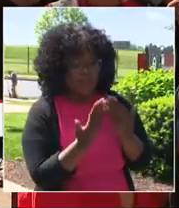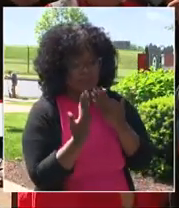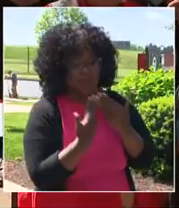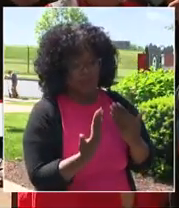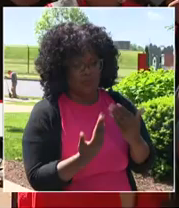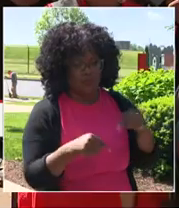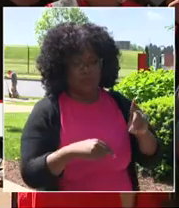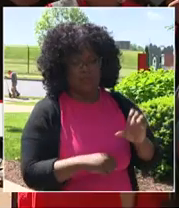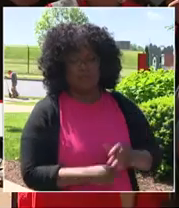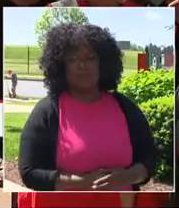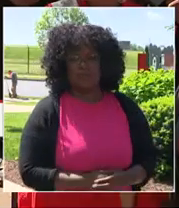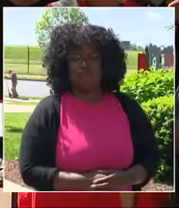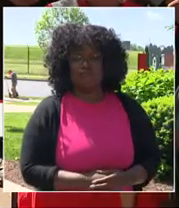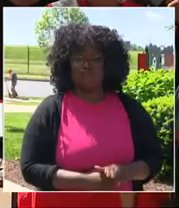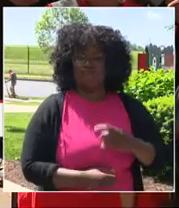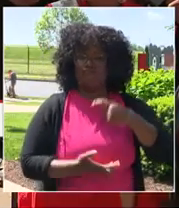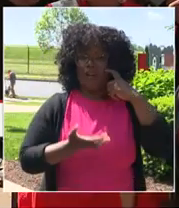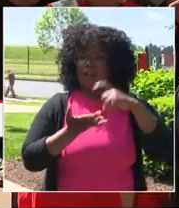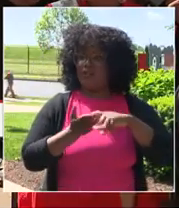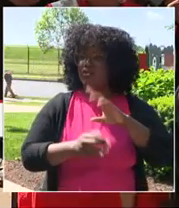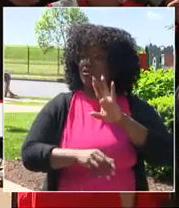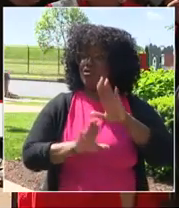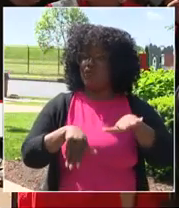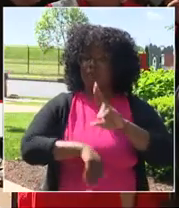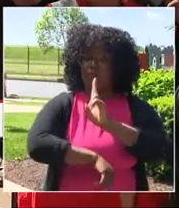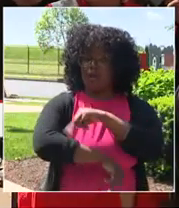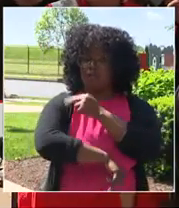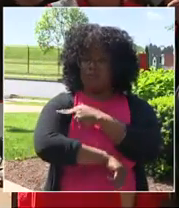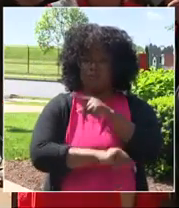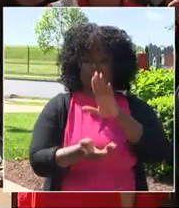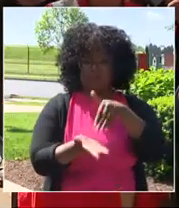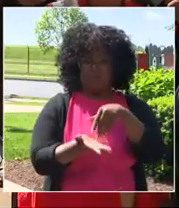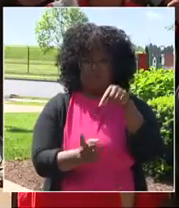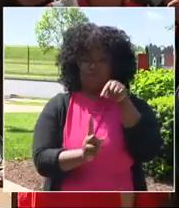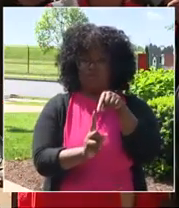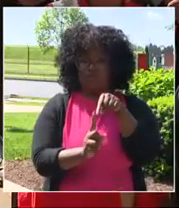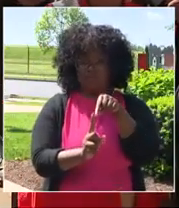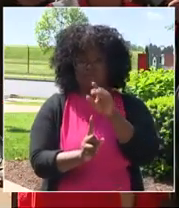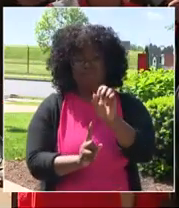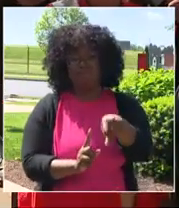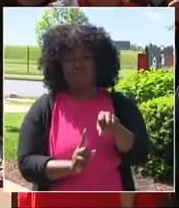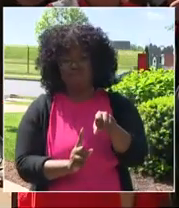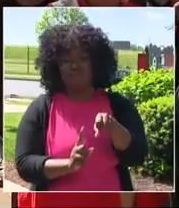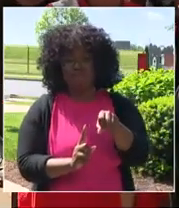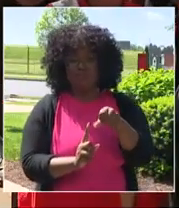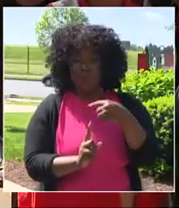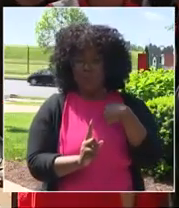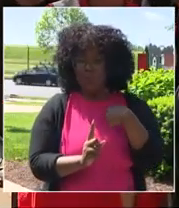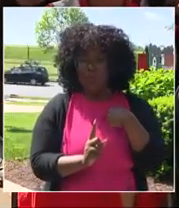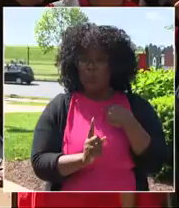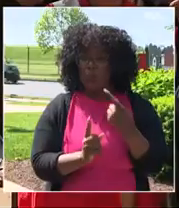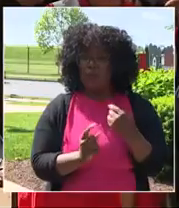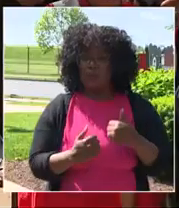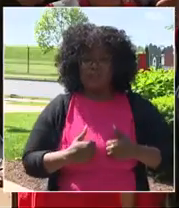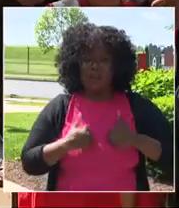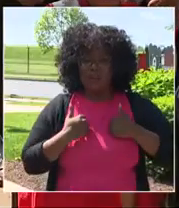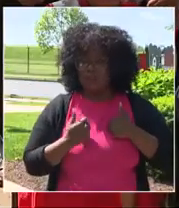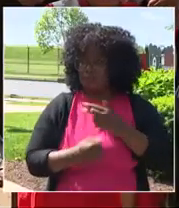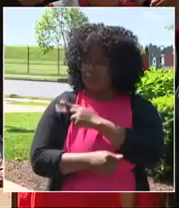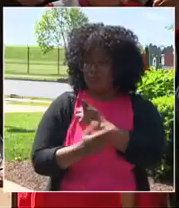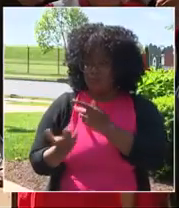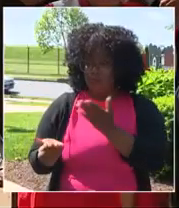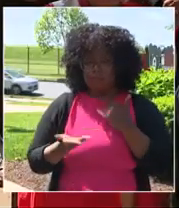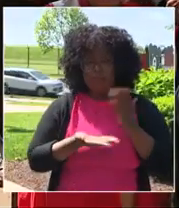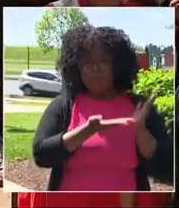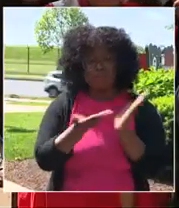recognize Children's National Medical Center, where we transport many of our youngest patients. Without them, we would be in